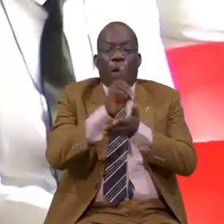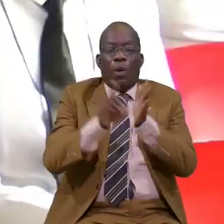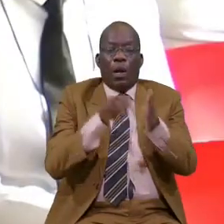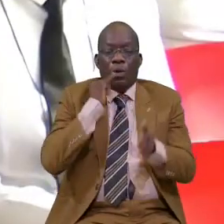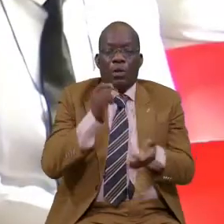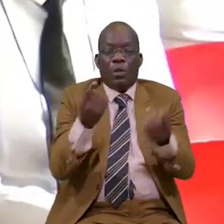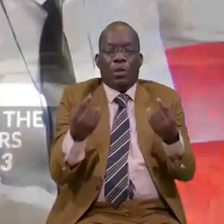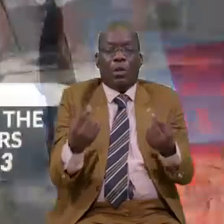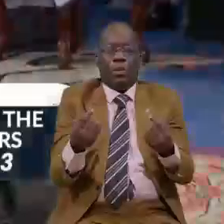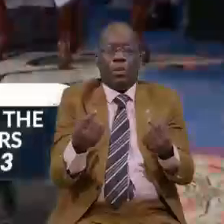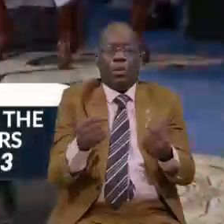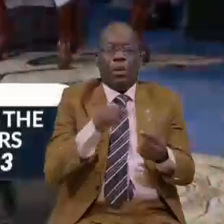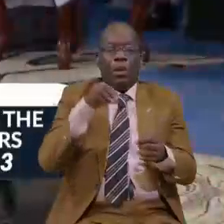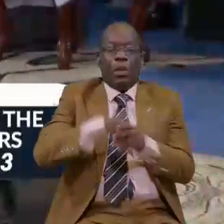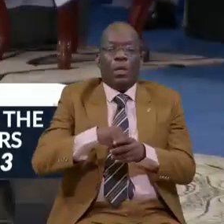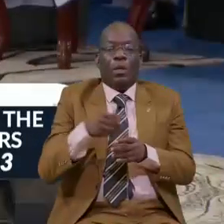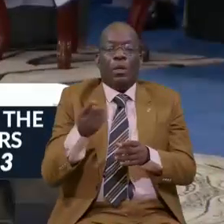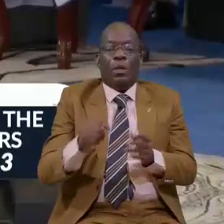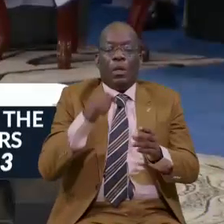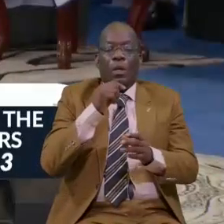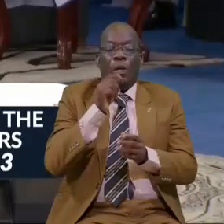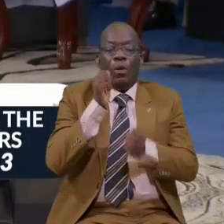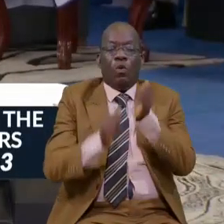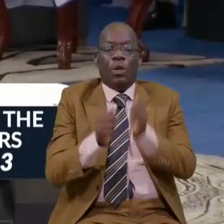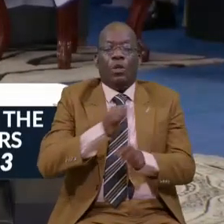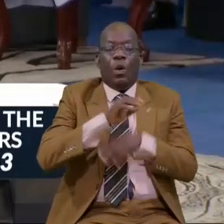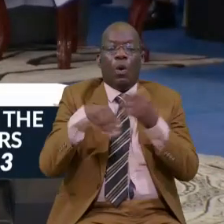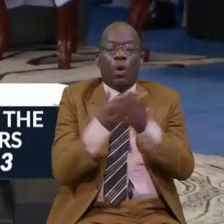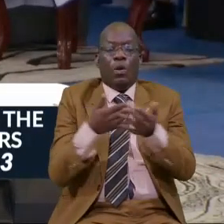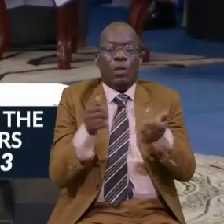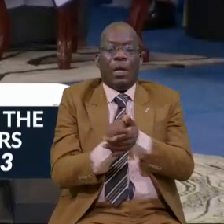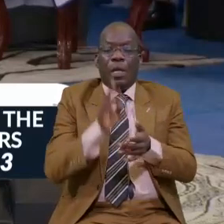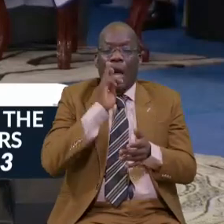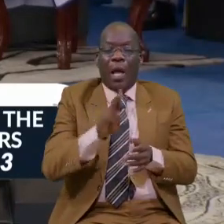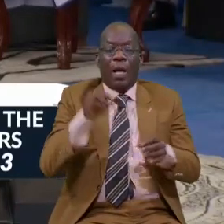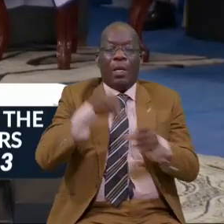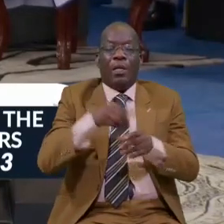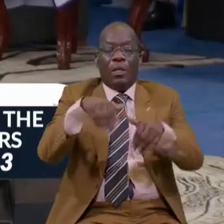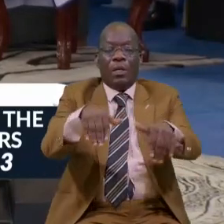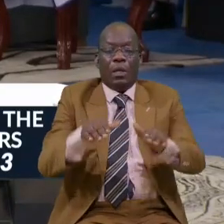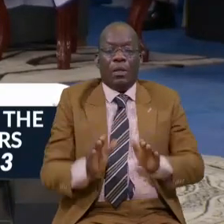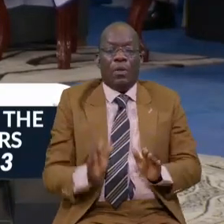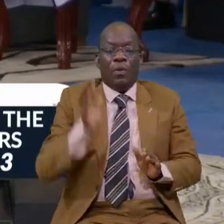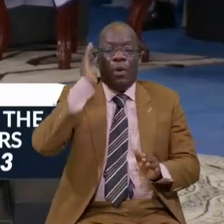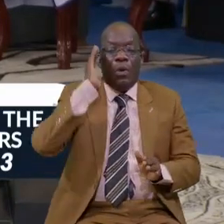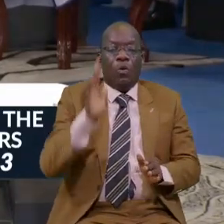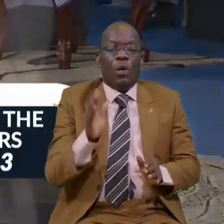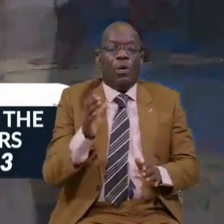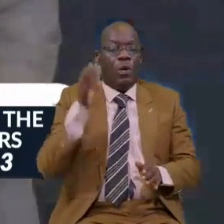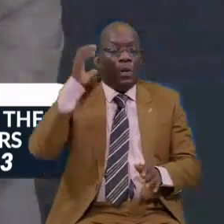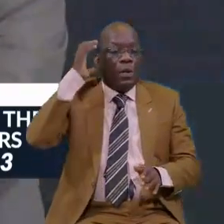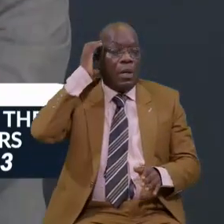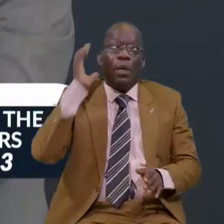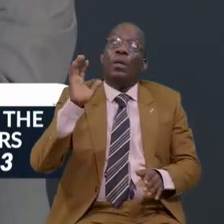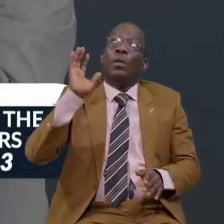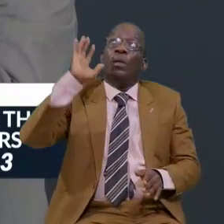which all that are dead, all that are in the graves, shall hear his